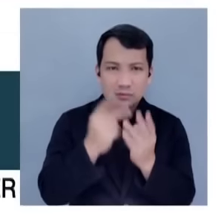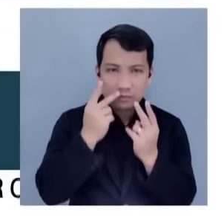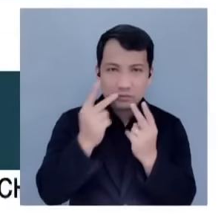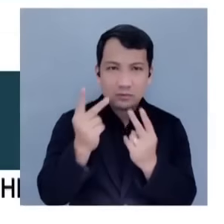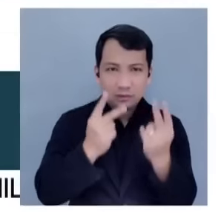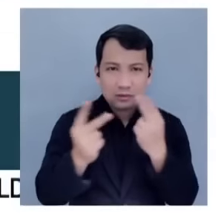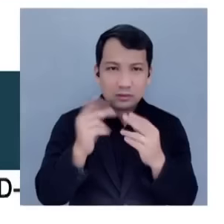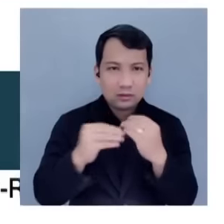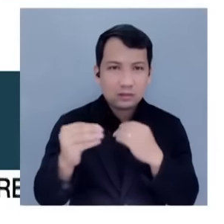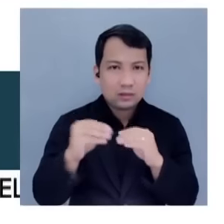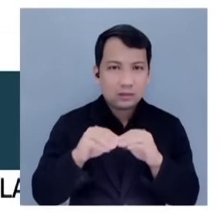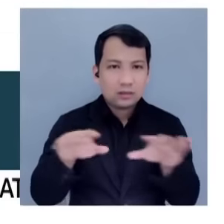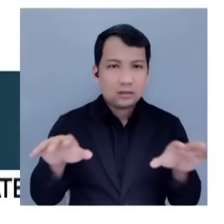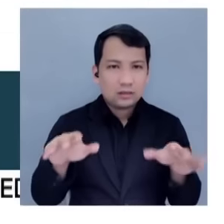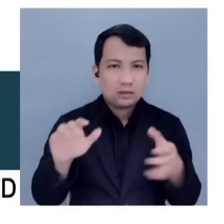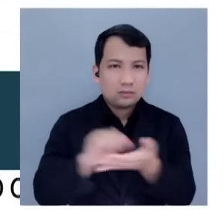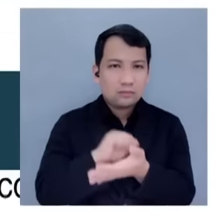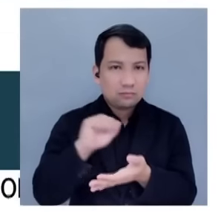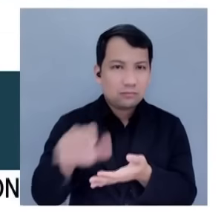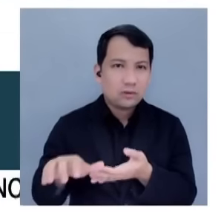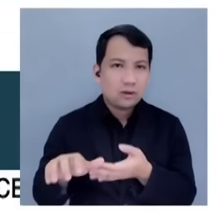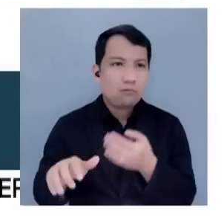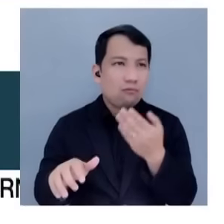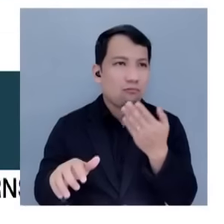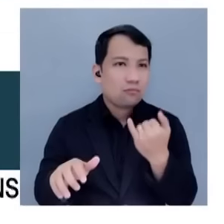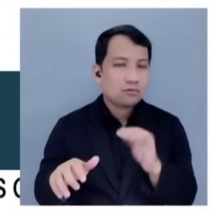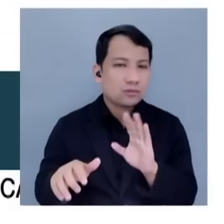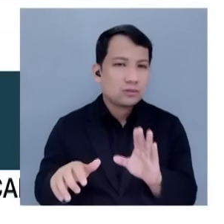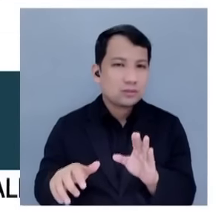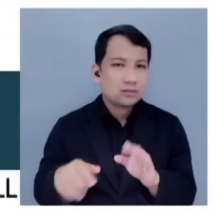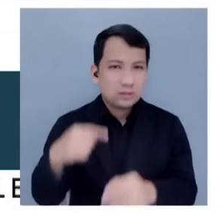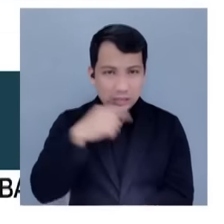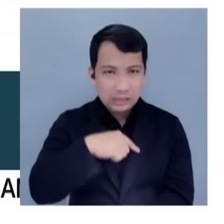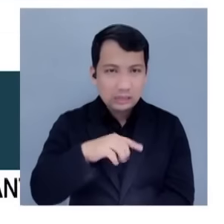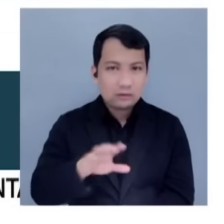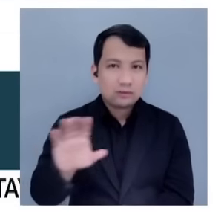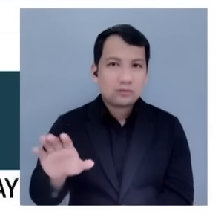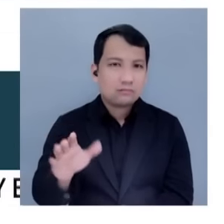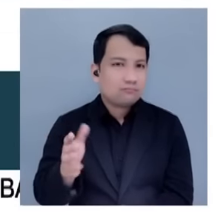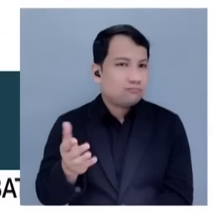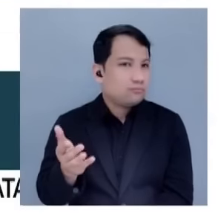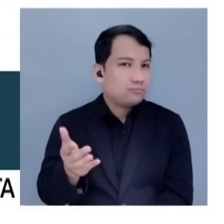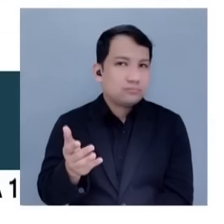of garbage and of you know, libelous, really